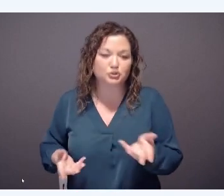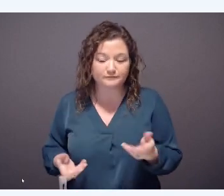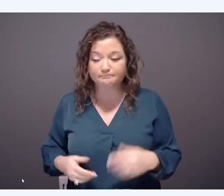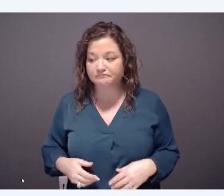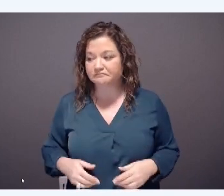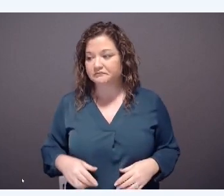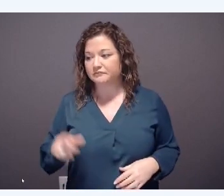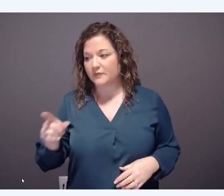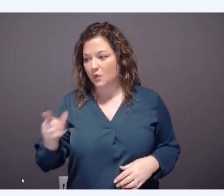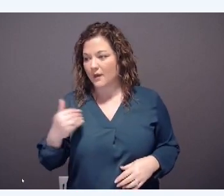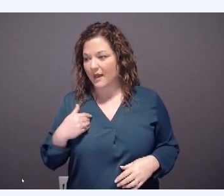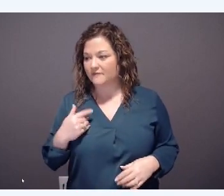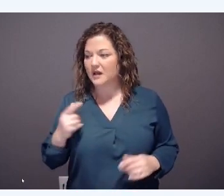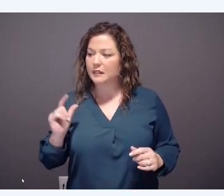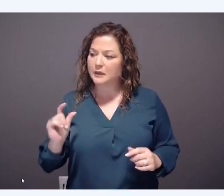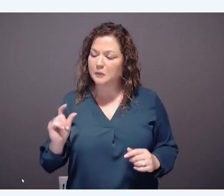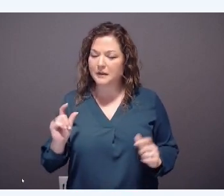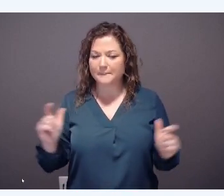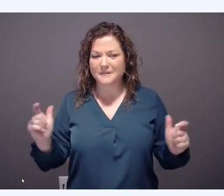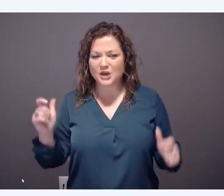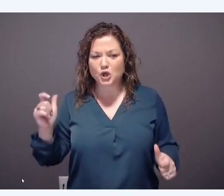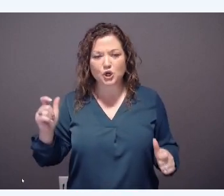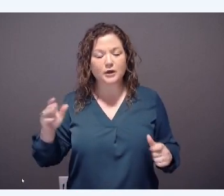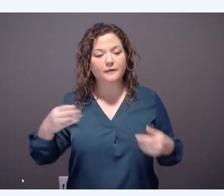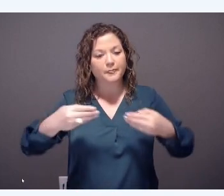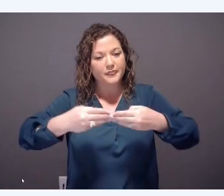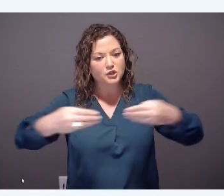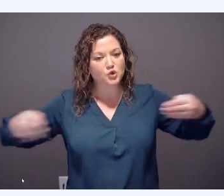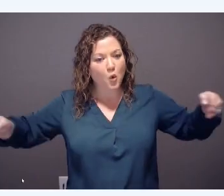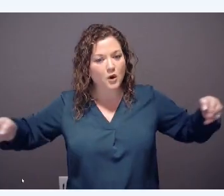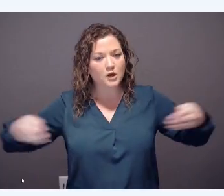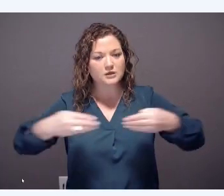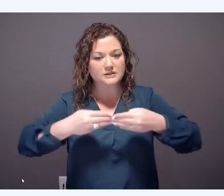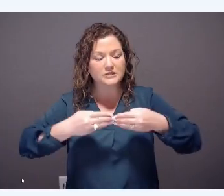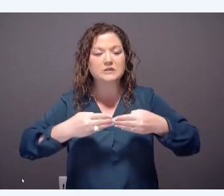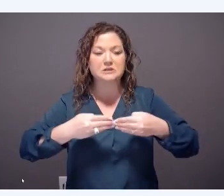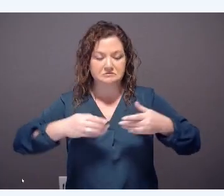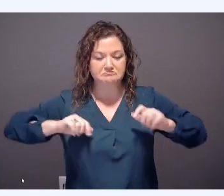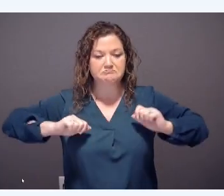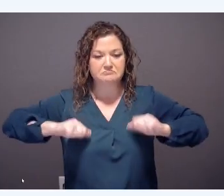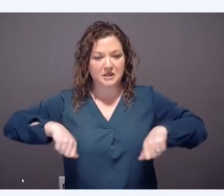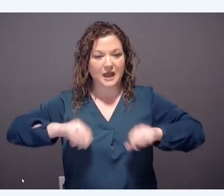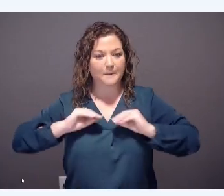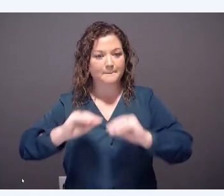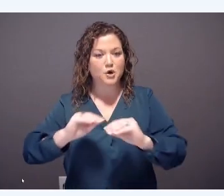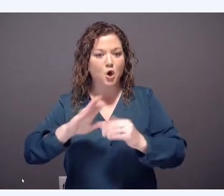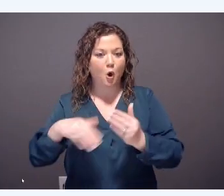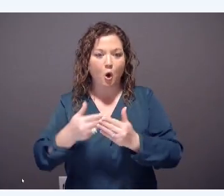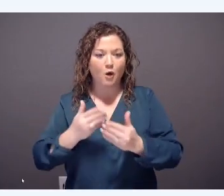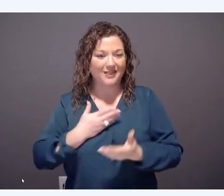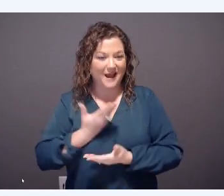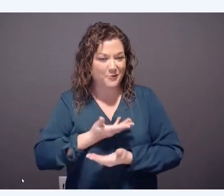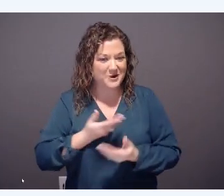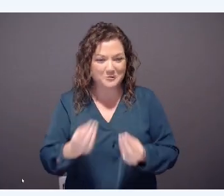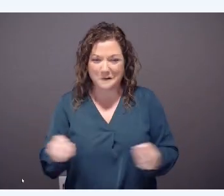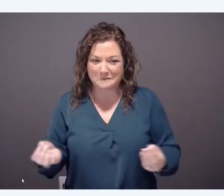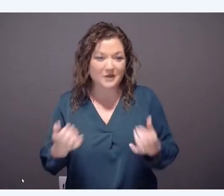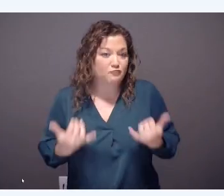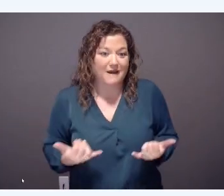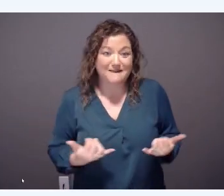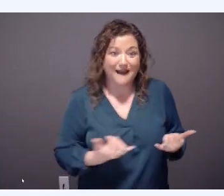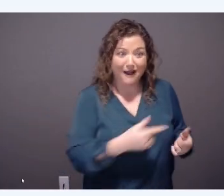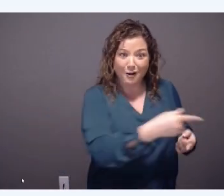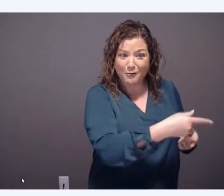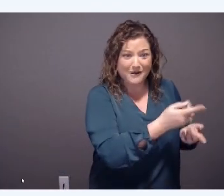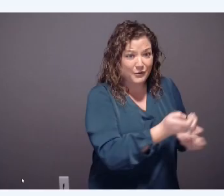close to the same size, but the bay doors are going to be modified to where we can fit all of our equipment in there. Right now, we can't fit all of our equipment in our shop. And then